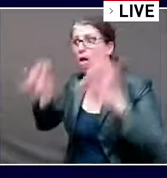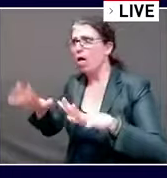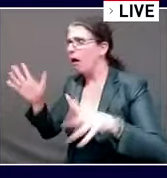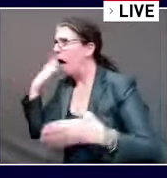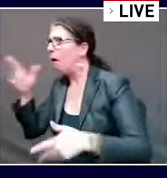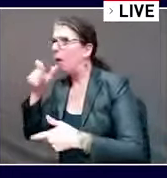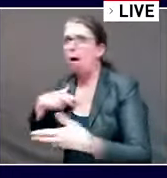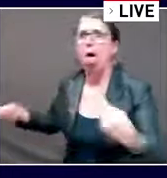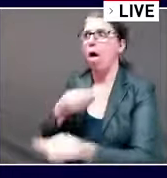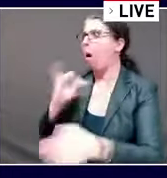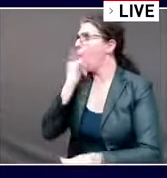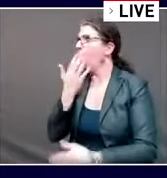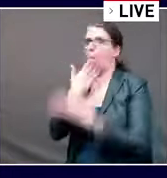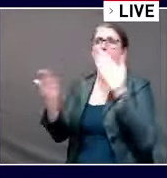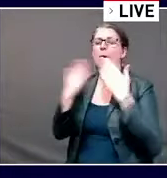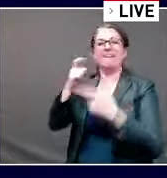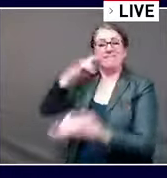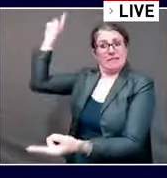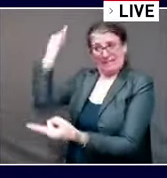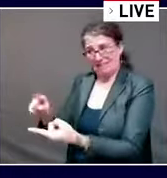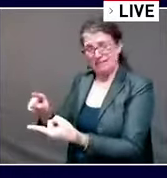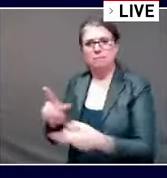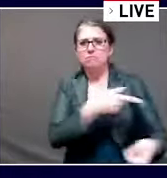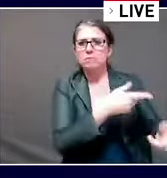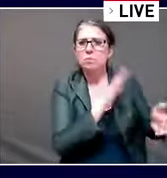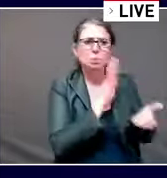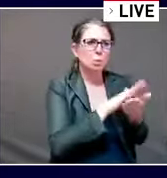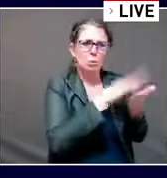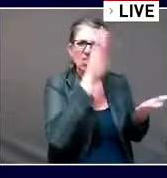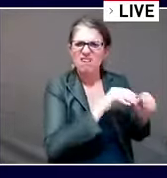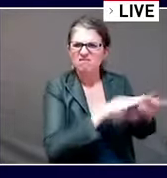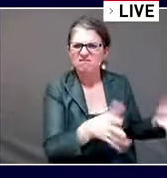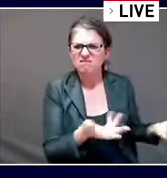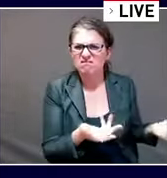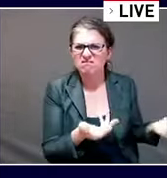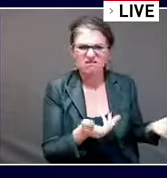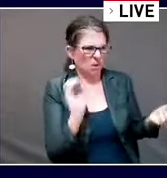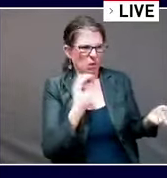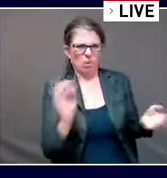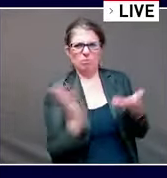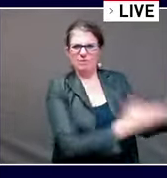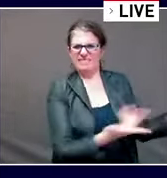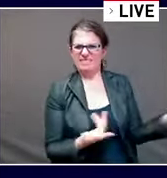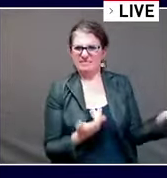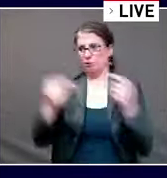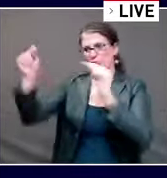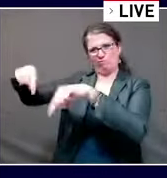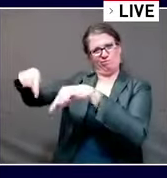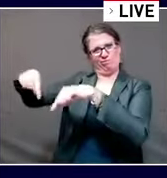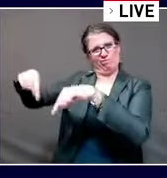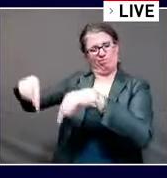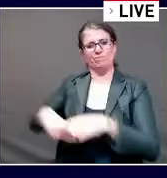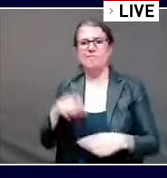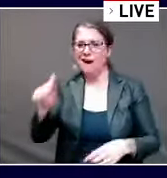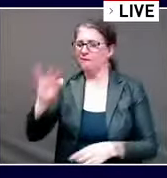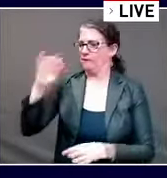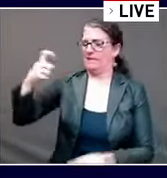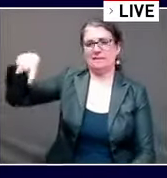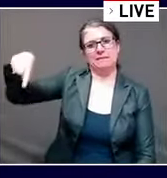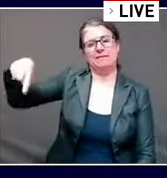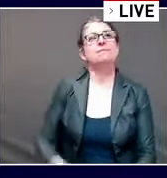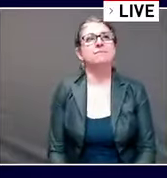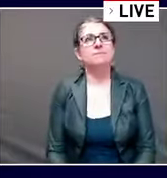the best thing that we can do is to keep a lid on community transmission. And the best ways to do that are going